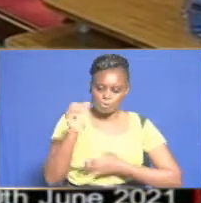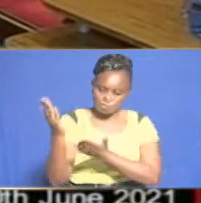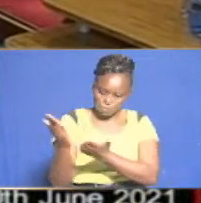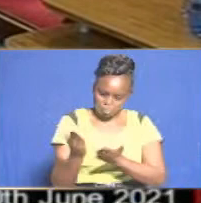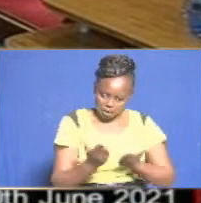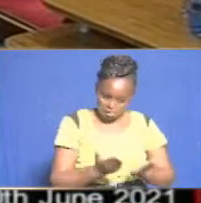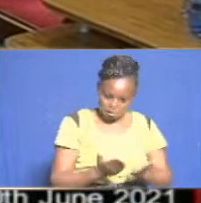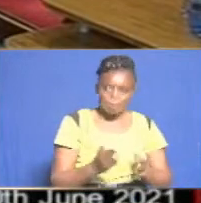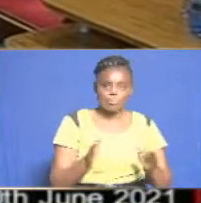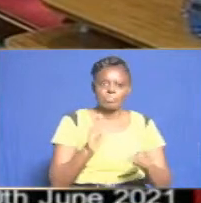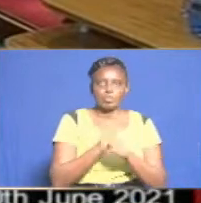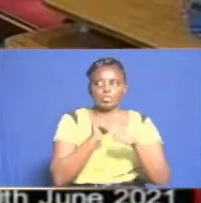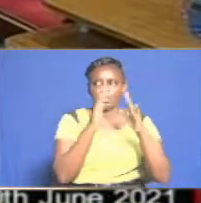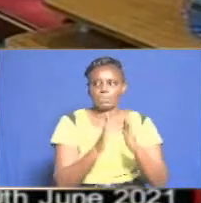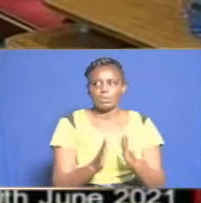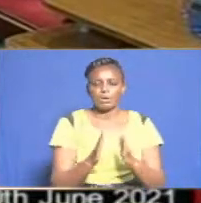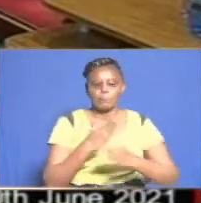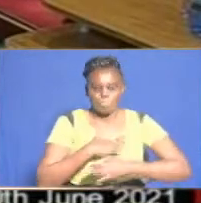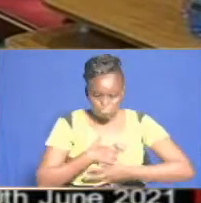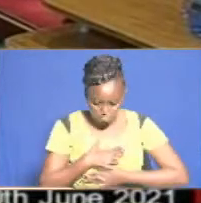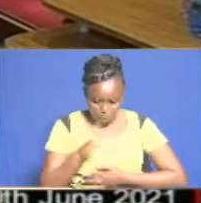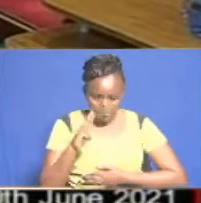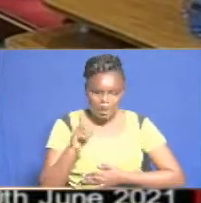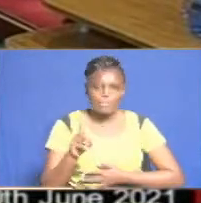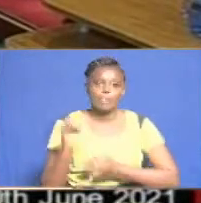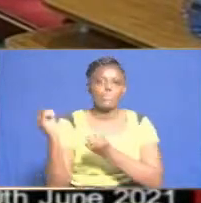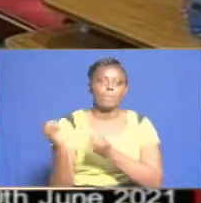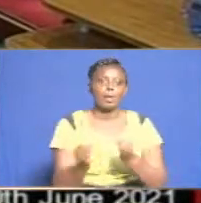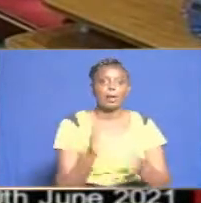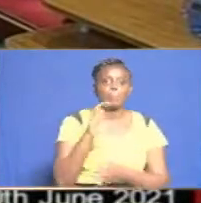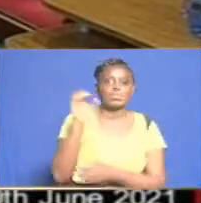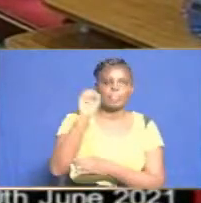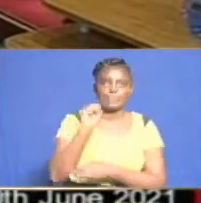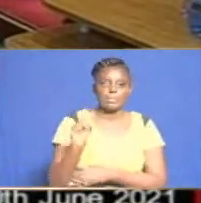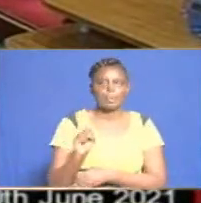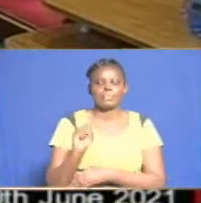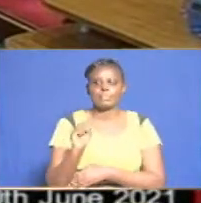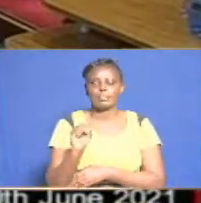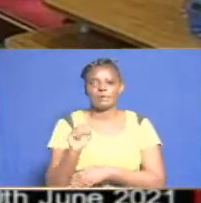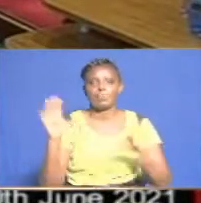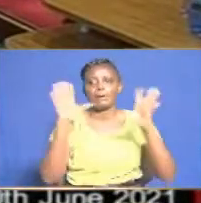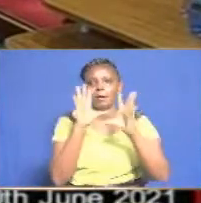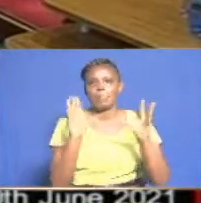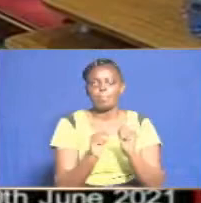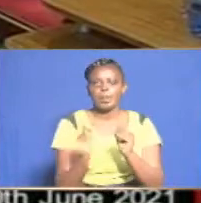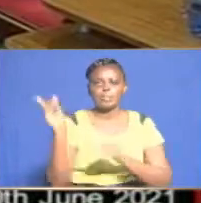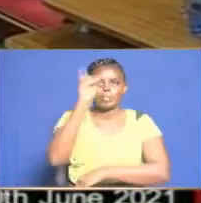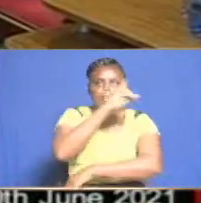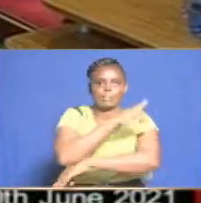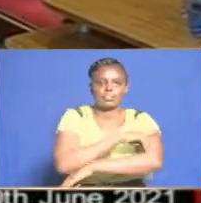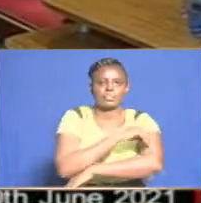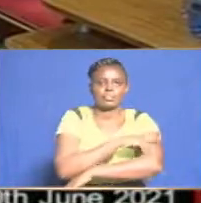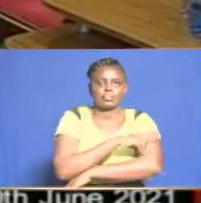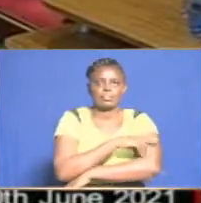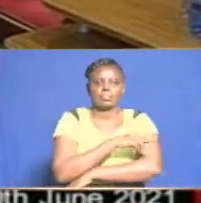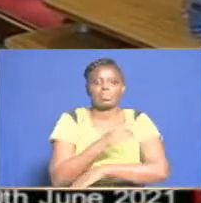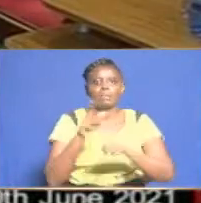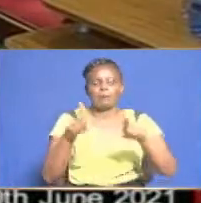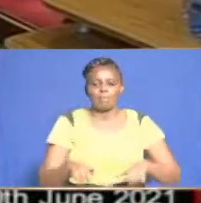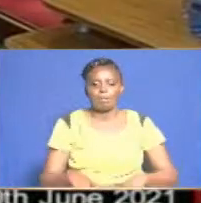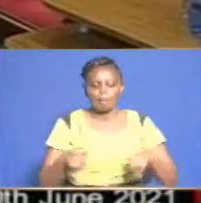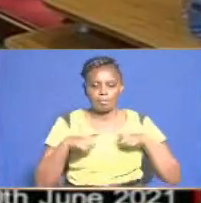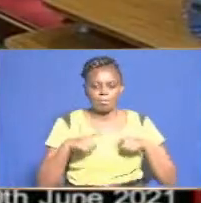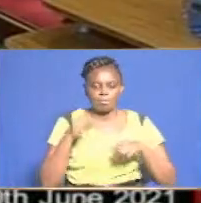majority, and Honorable John Badi, leader of minority. It is Budget Day, a live broadcast brought to you by